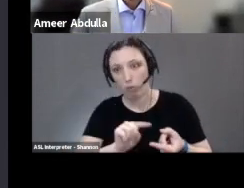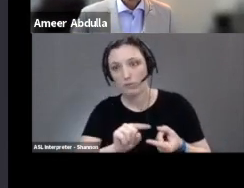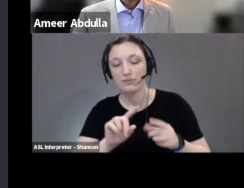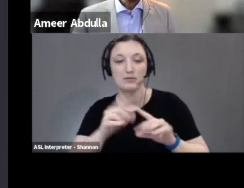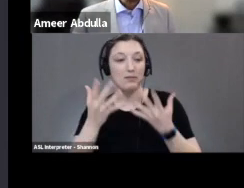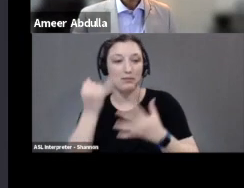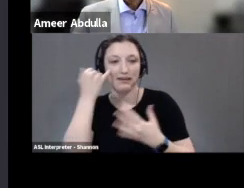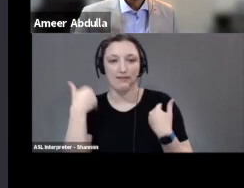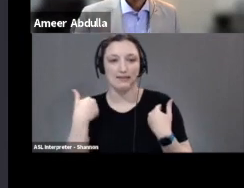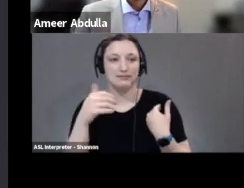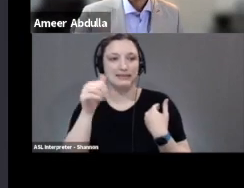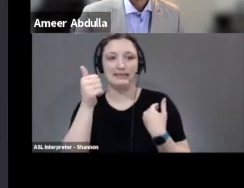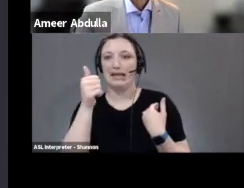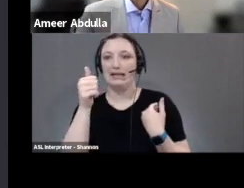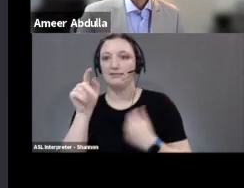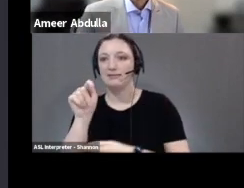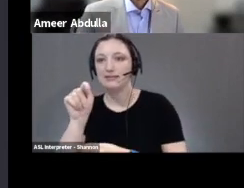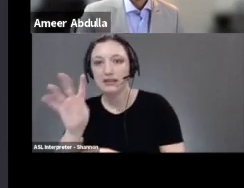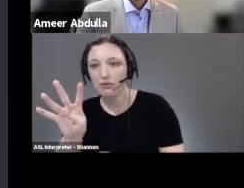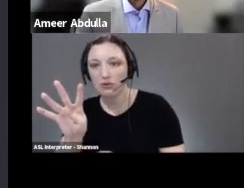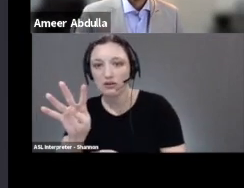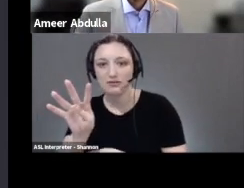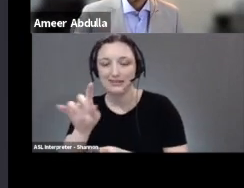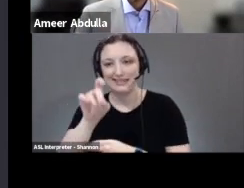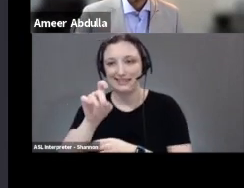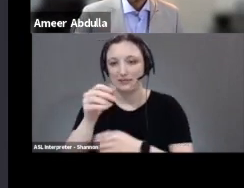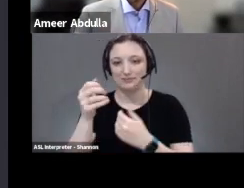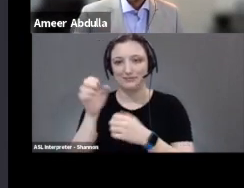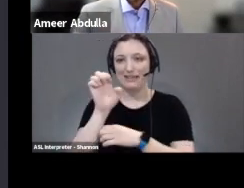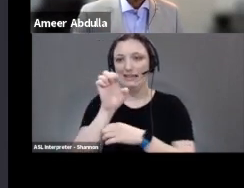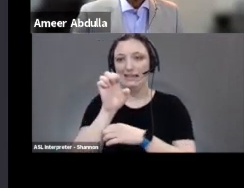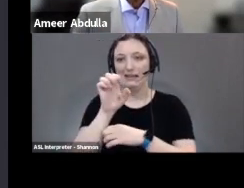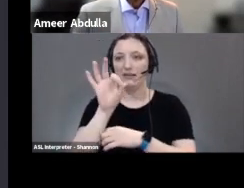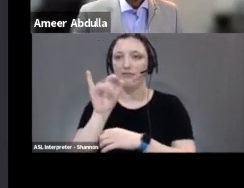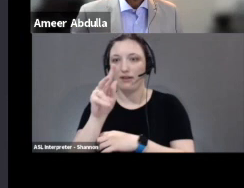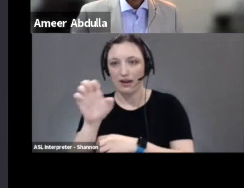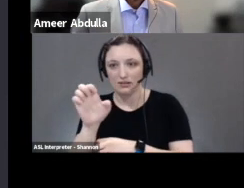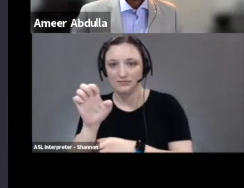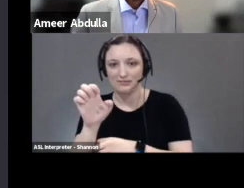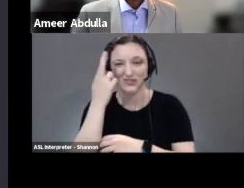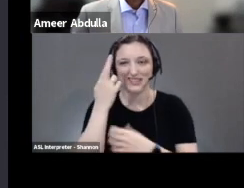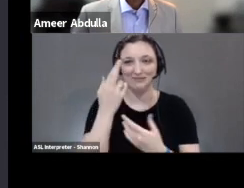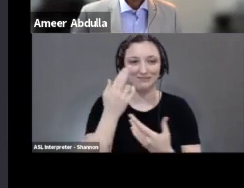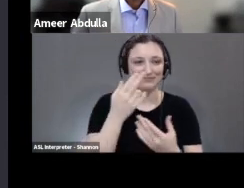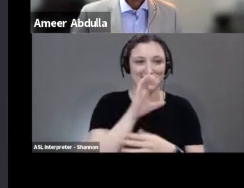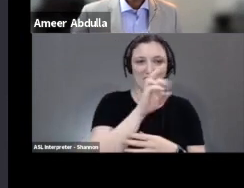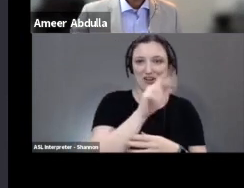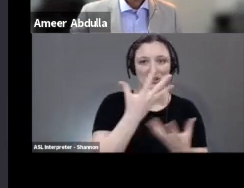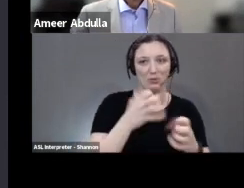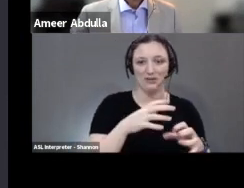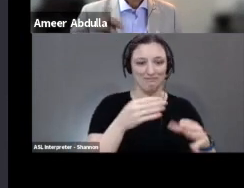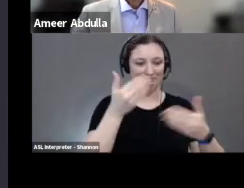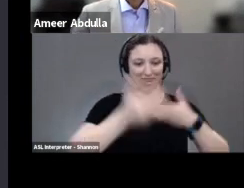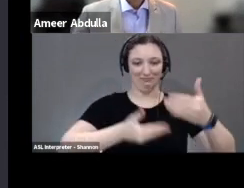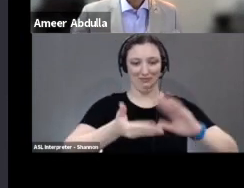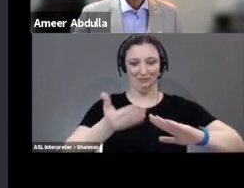you had to e-file. Canada Revenue was not interested in processing paper T4s. So there are federal withholding taxes to keep in mind. So